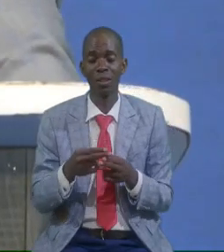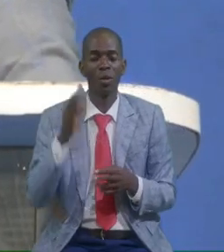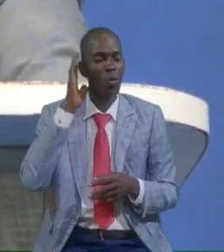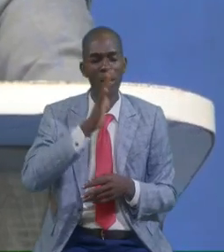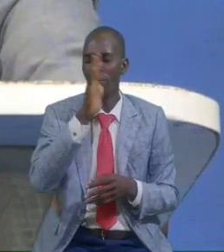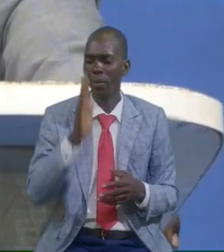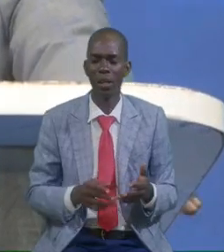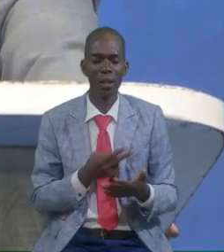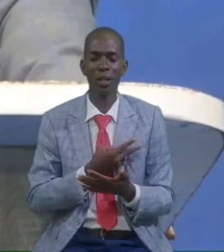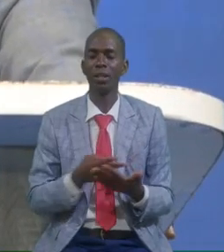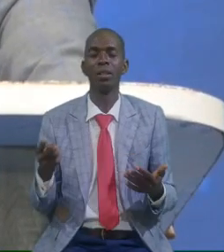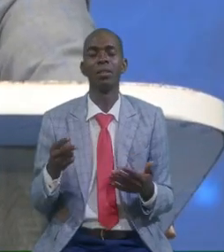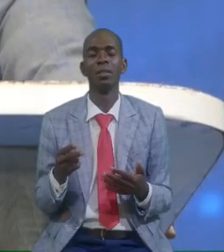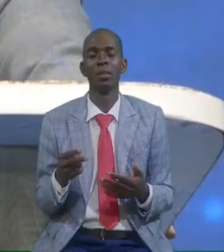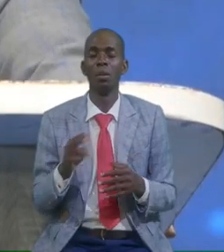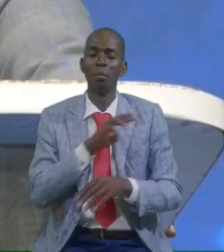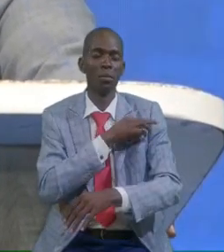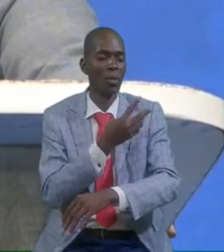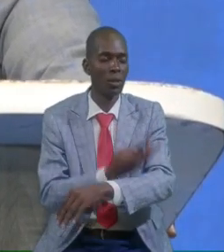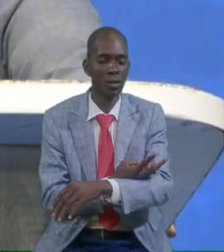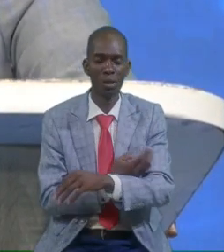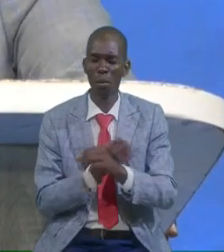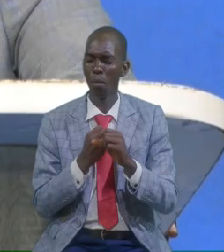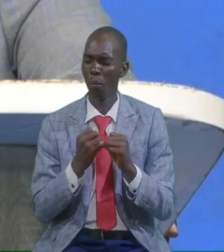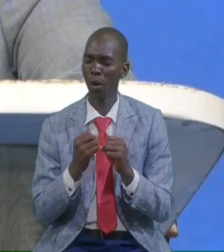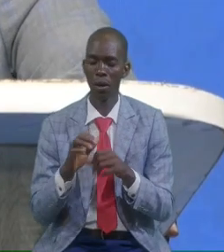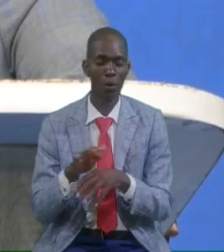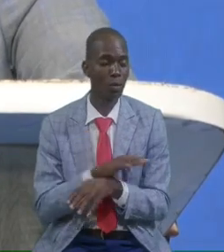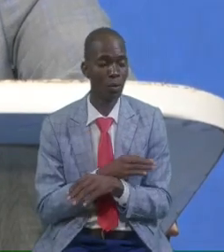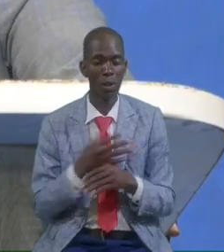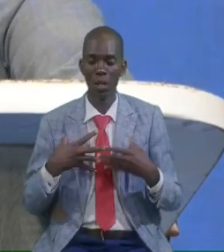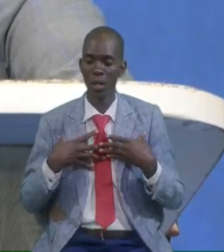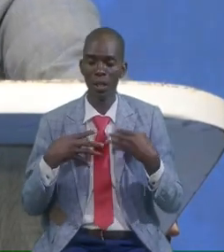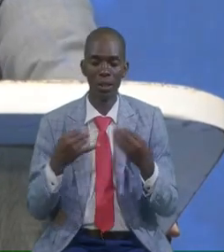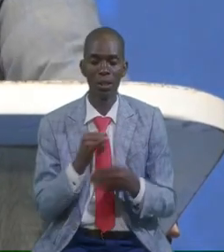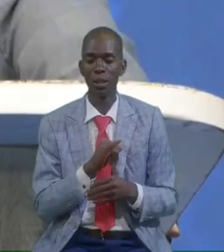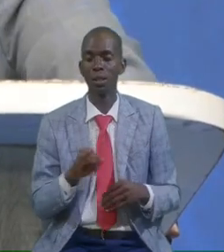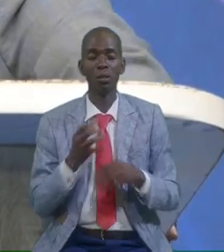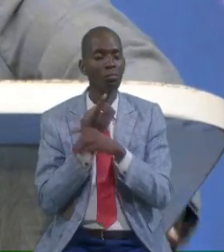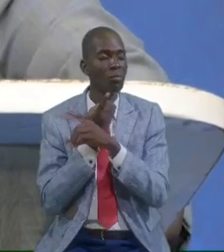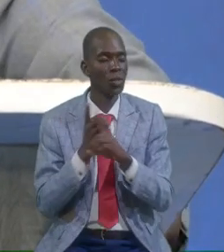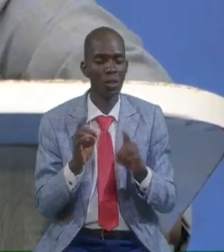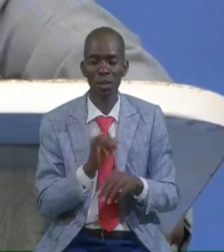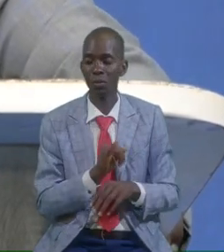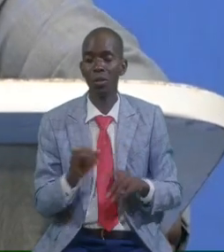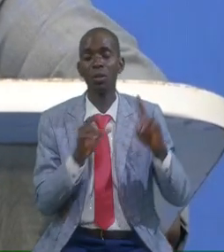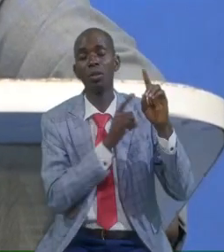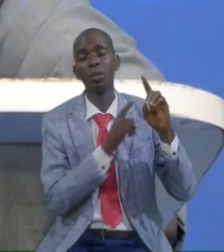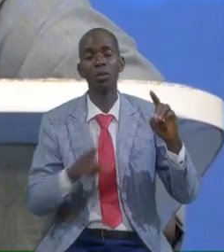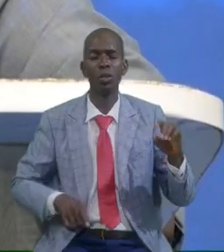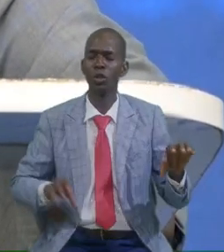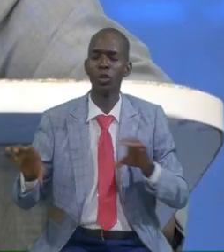fail. Mighty, powerful, healing, delivering, Lord, do it